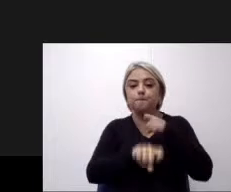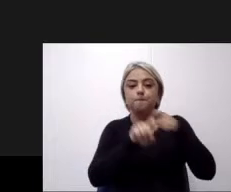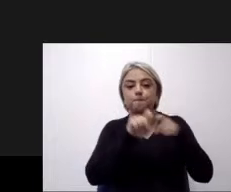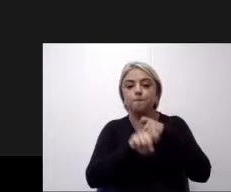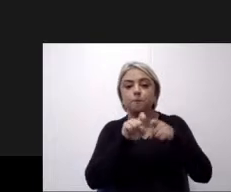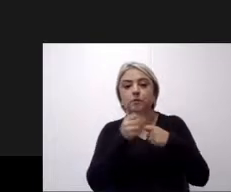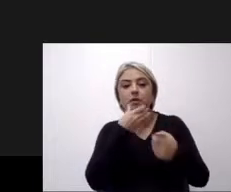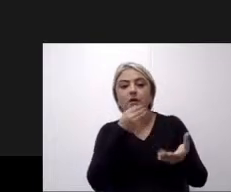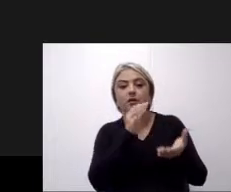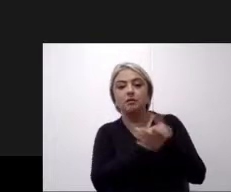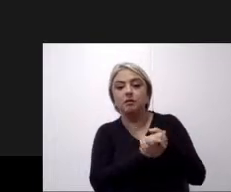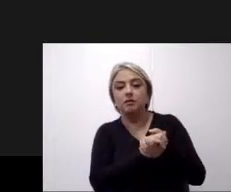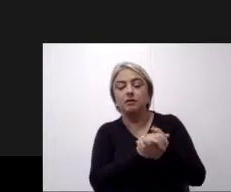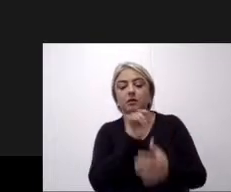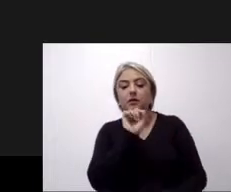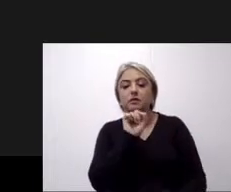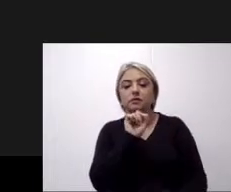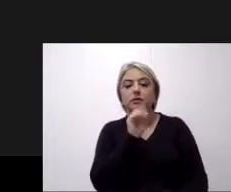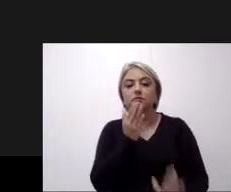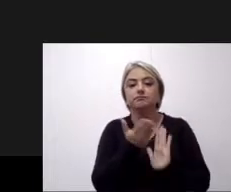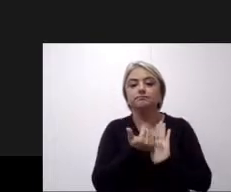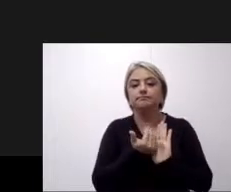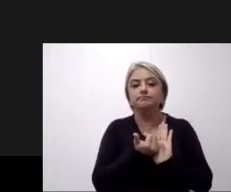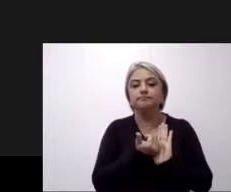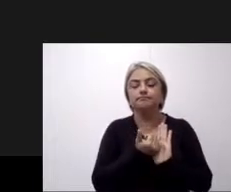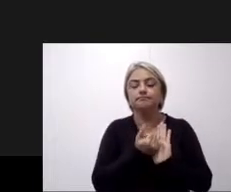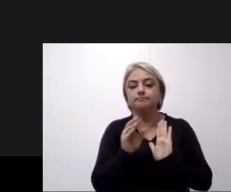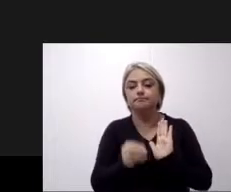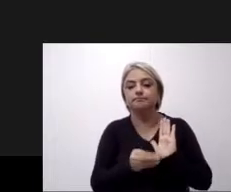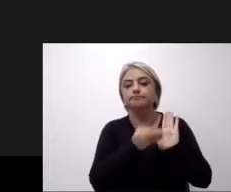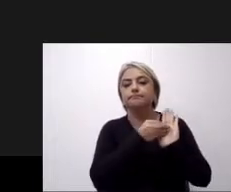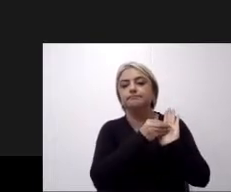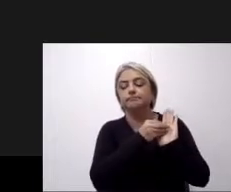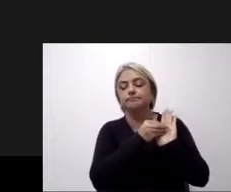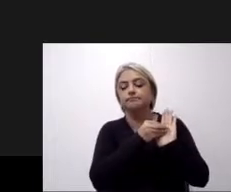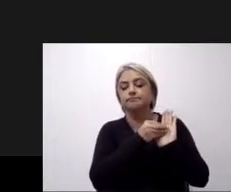the elements that are generally valued by police work.